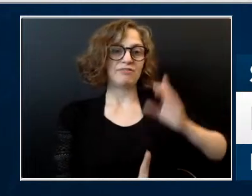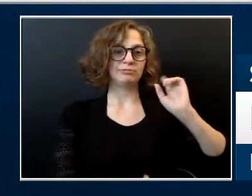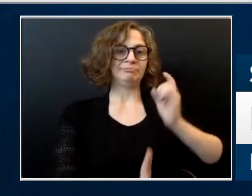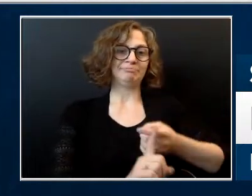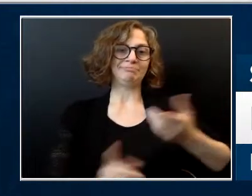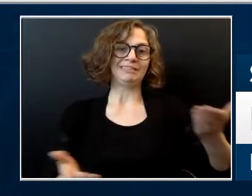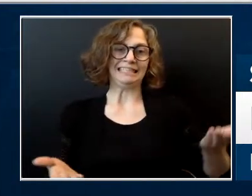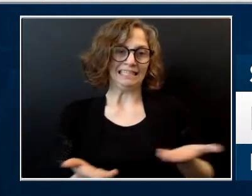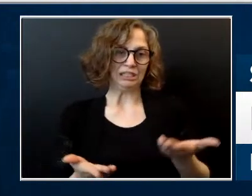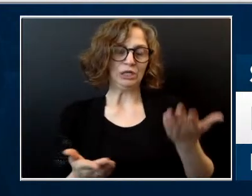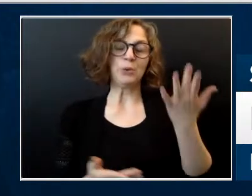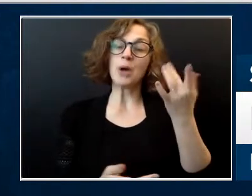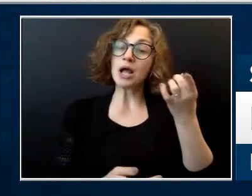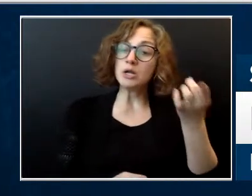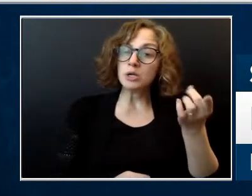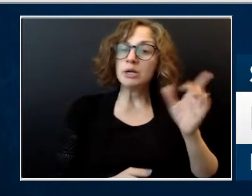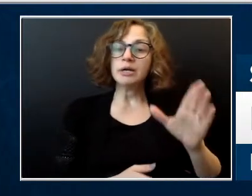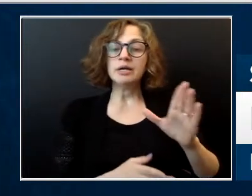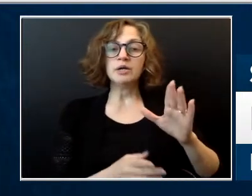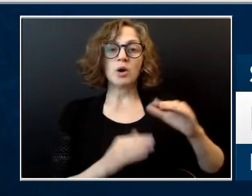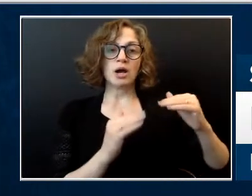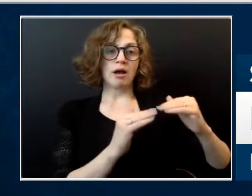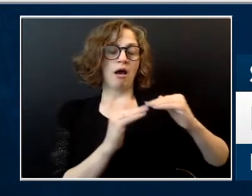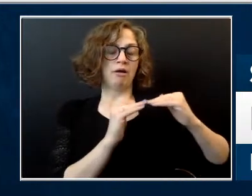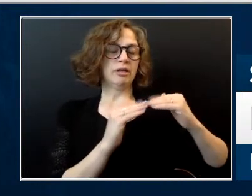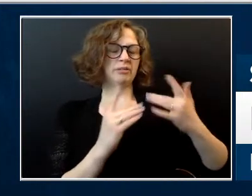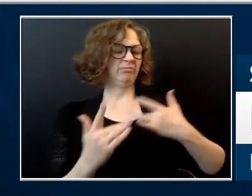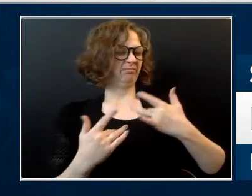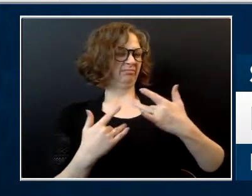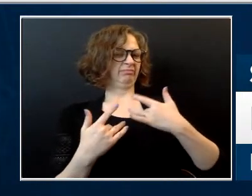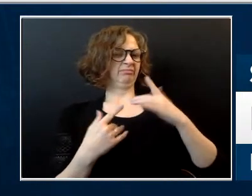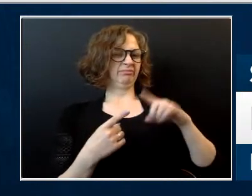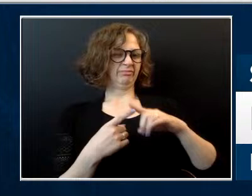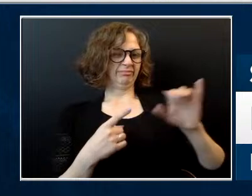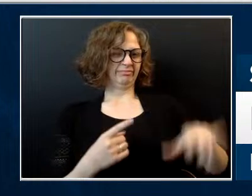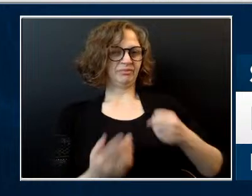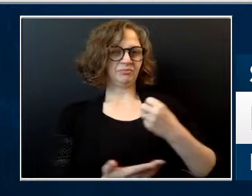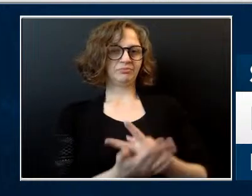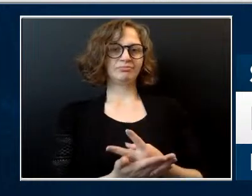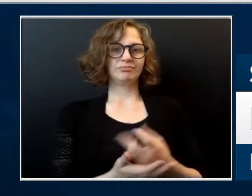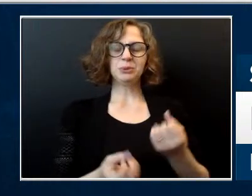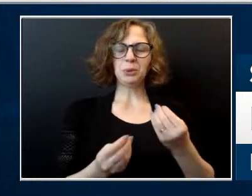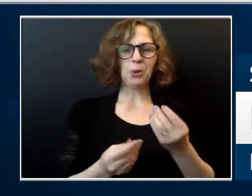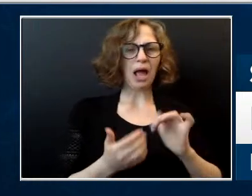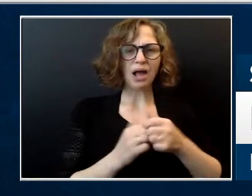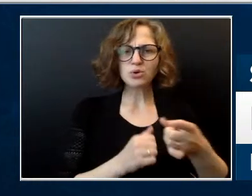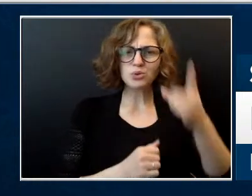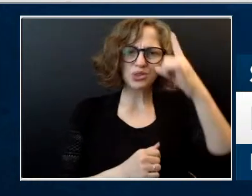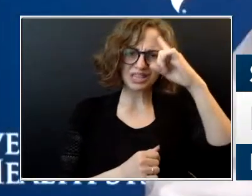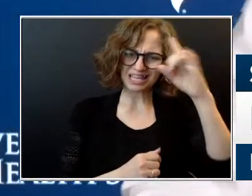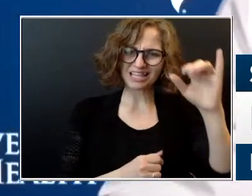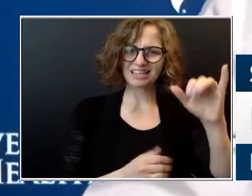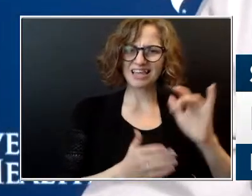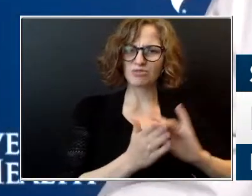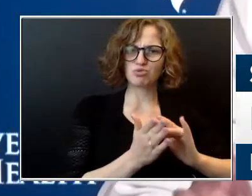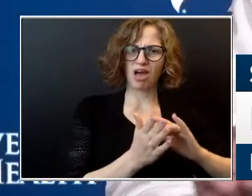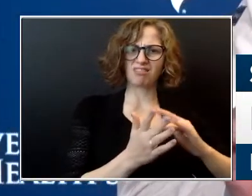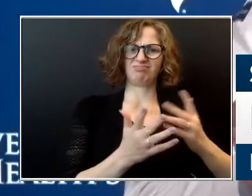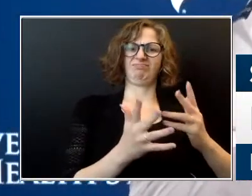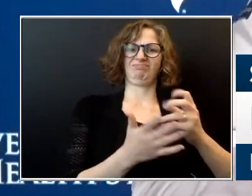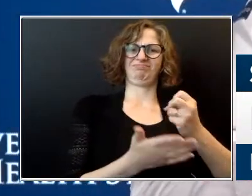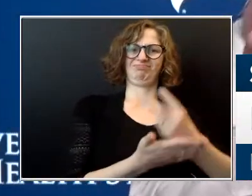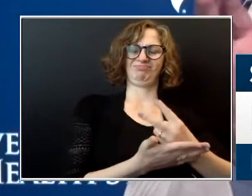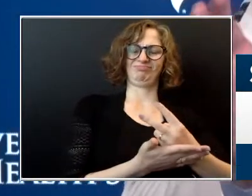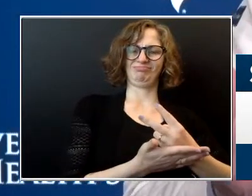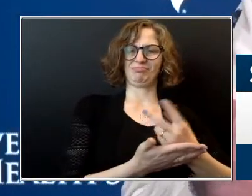approved. Talk to us a little bit about, well, first of all, how do you think it got approved, and what were the concerns that you all had? Right. First of all, we have to